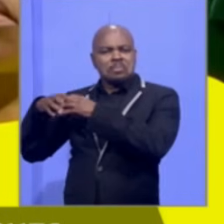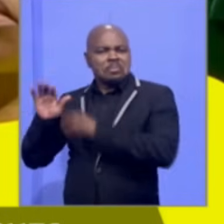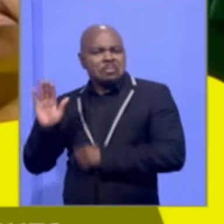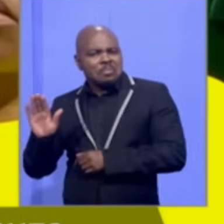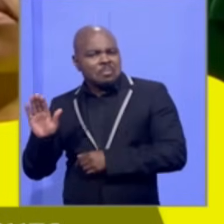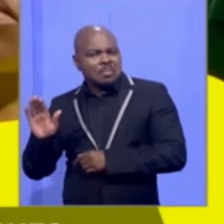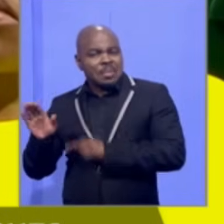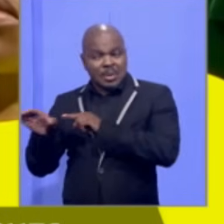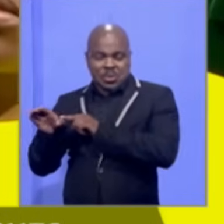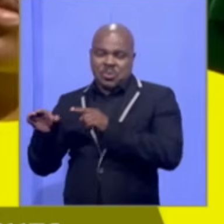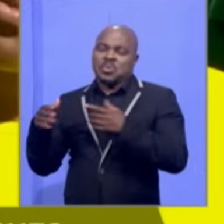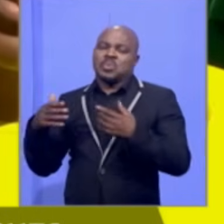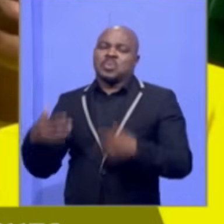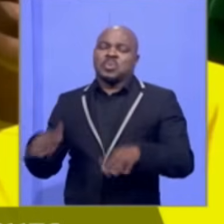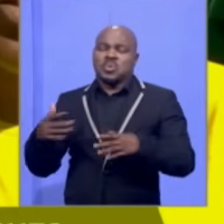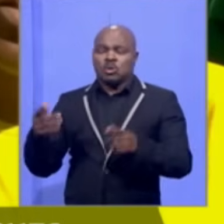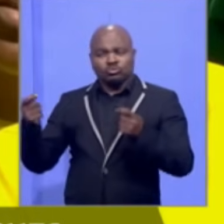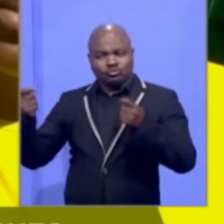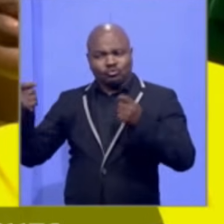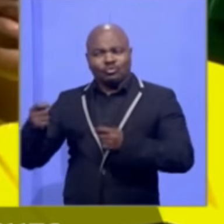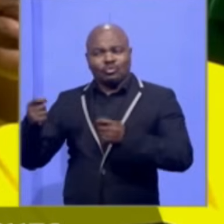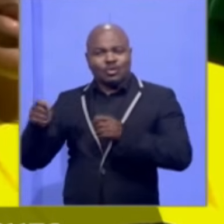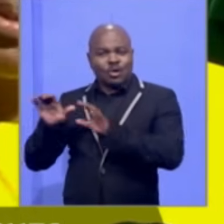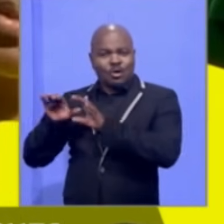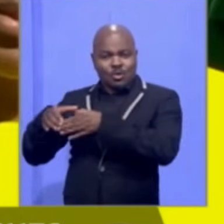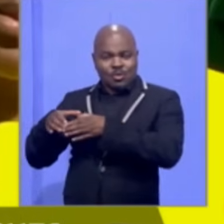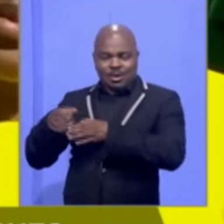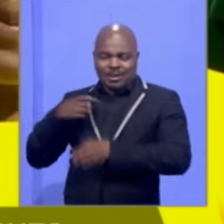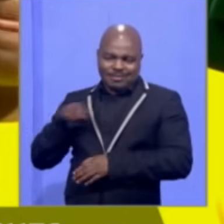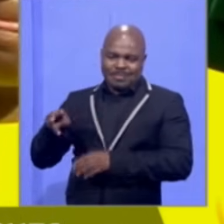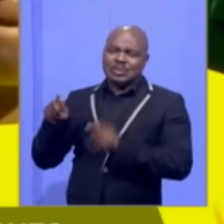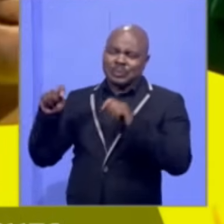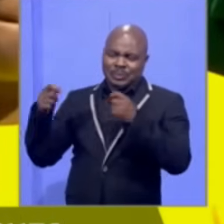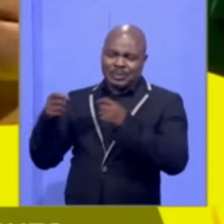was very formidable in my take.